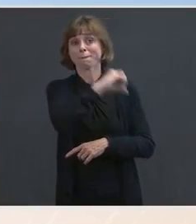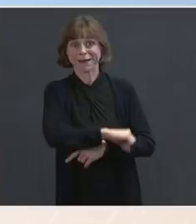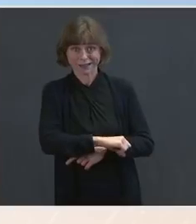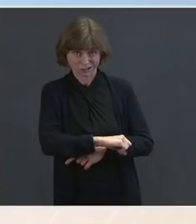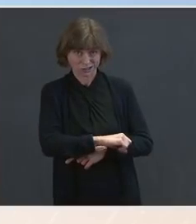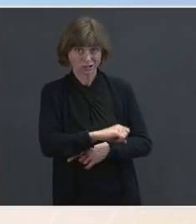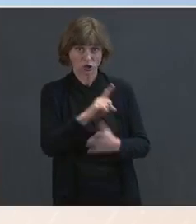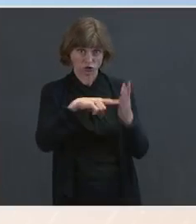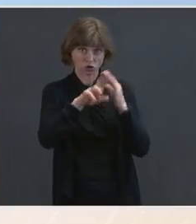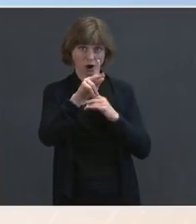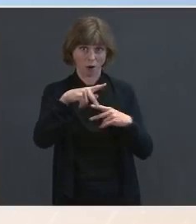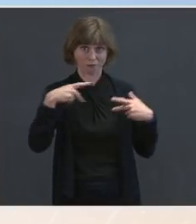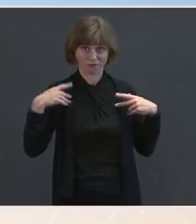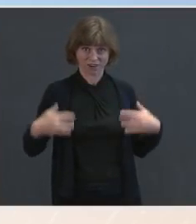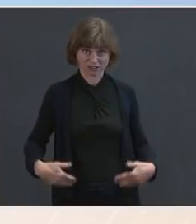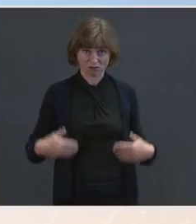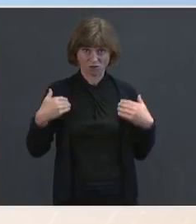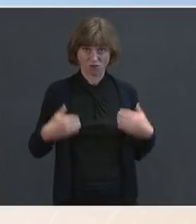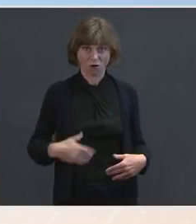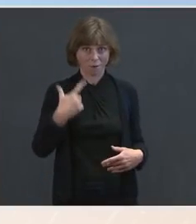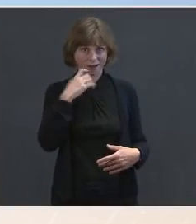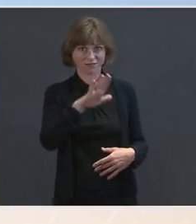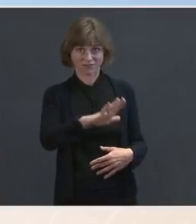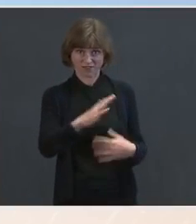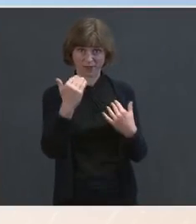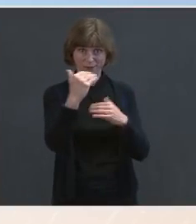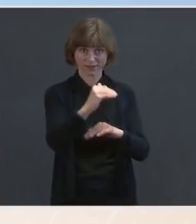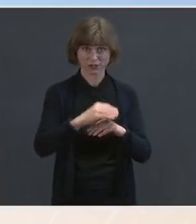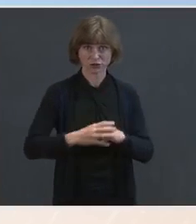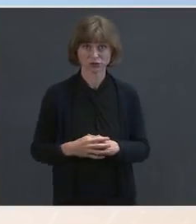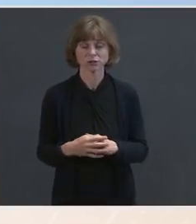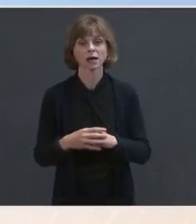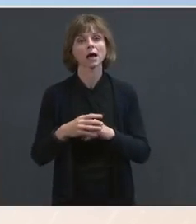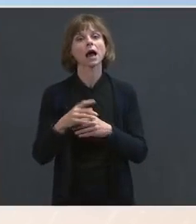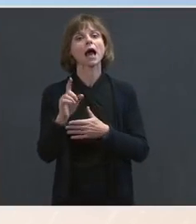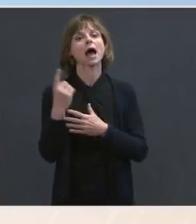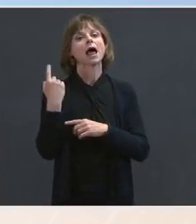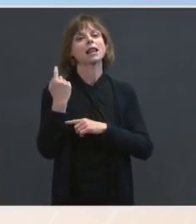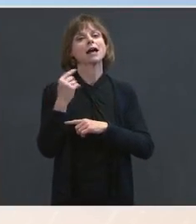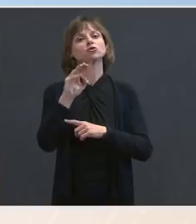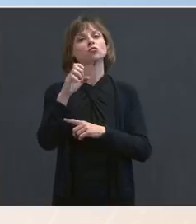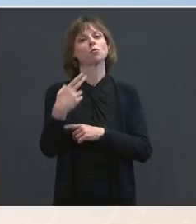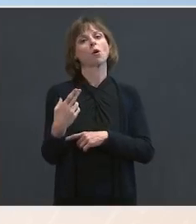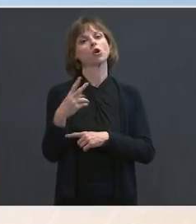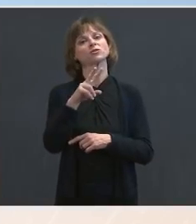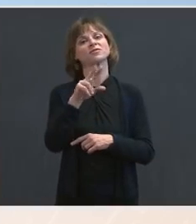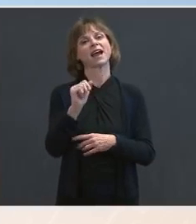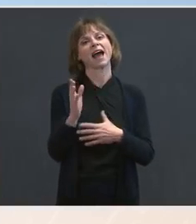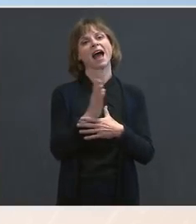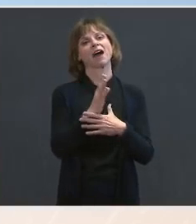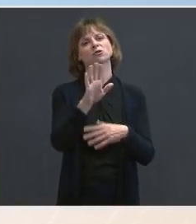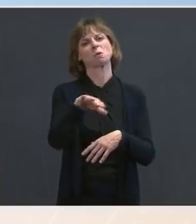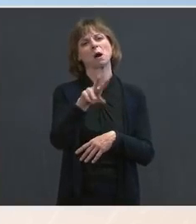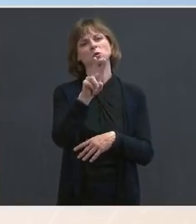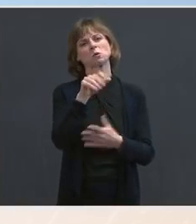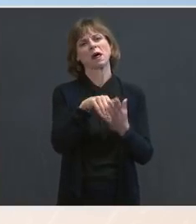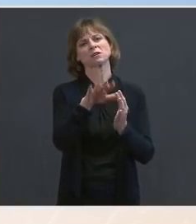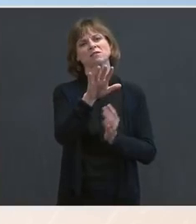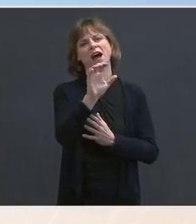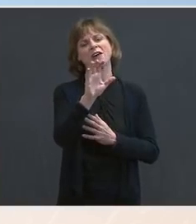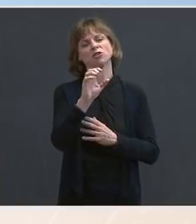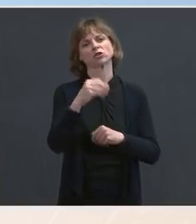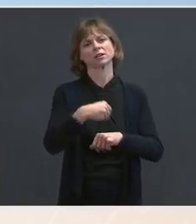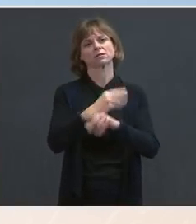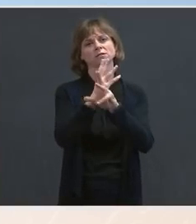limitations. Last year, for example, in March, VA averaged approximately 2,500 telehealth visits a